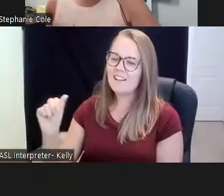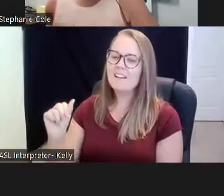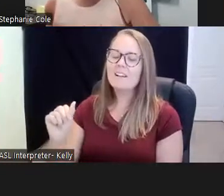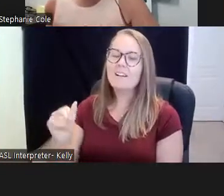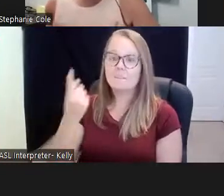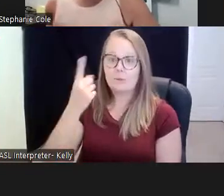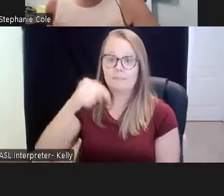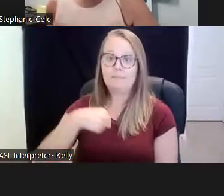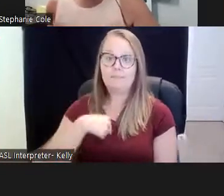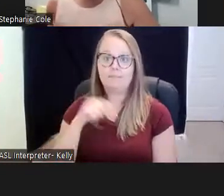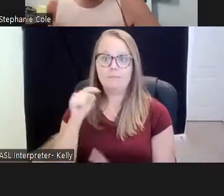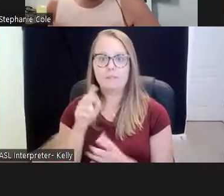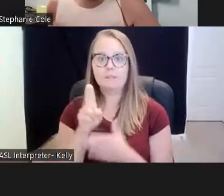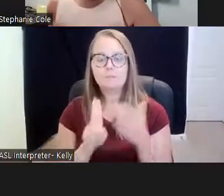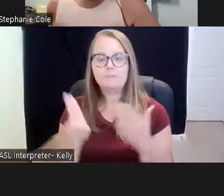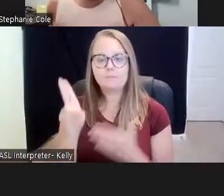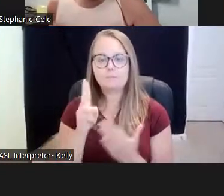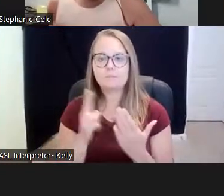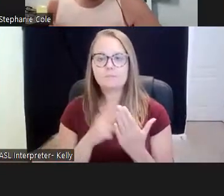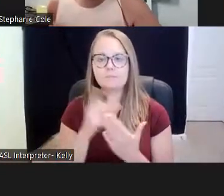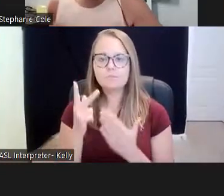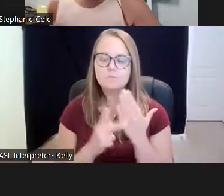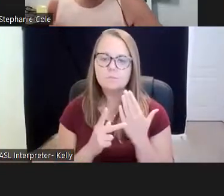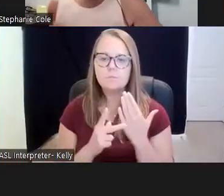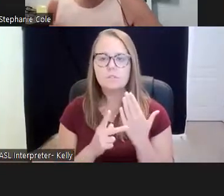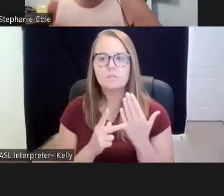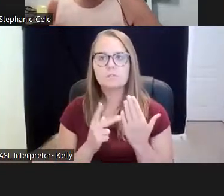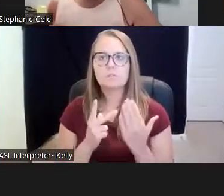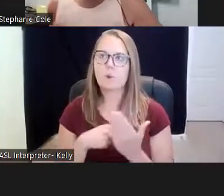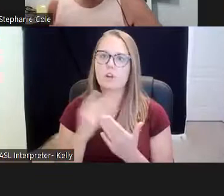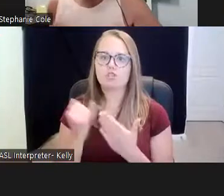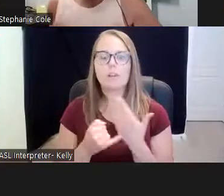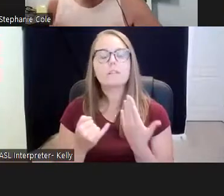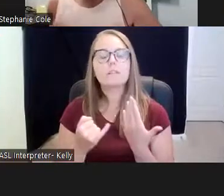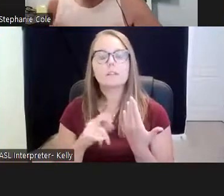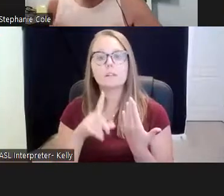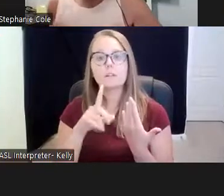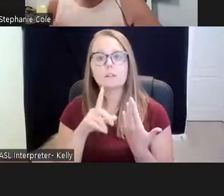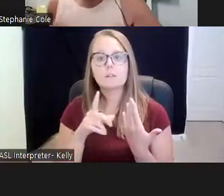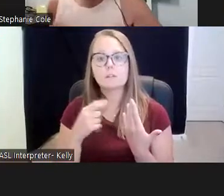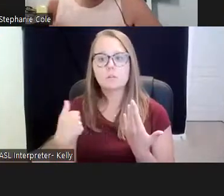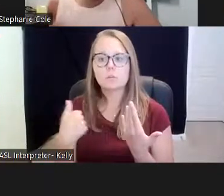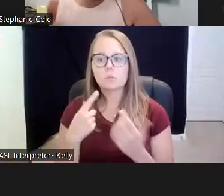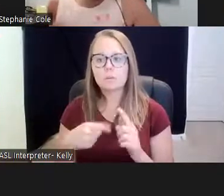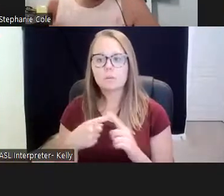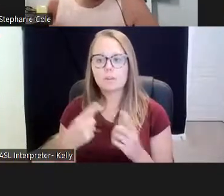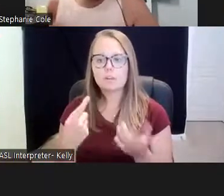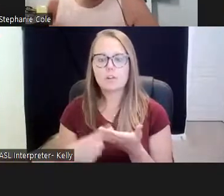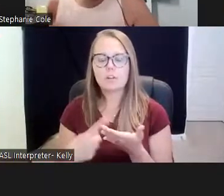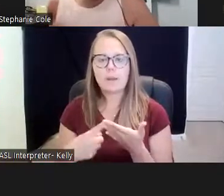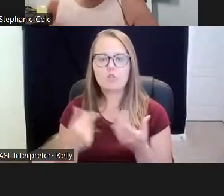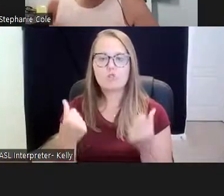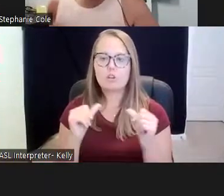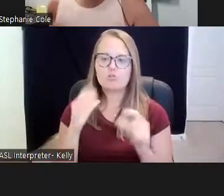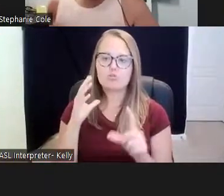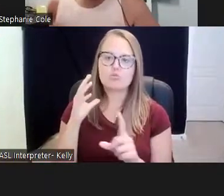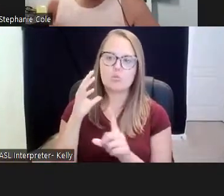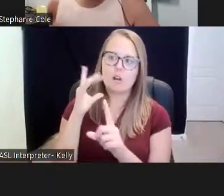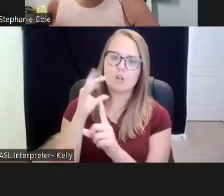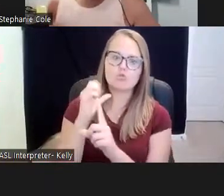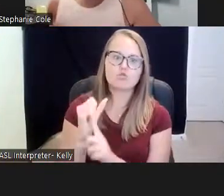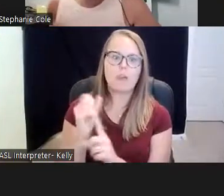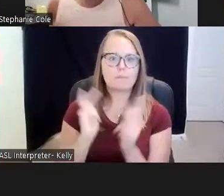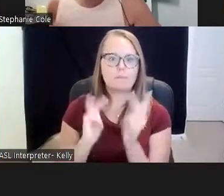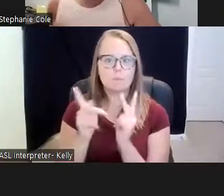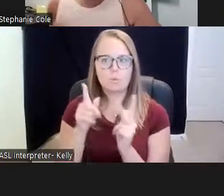me, this university project really, when we talk about trying to attract people to the field of